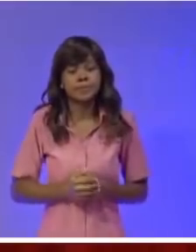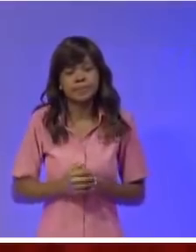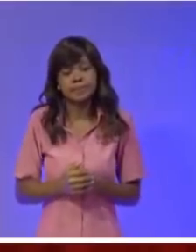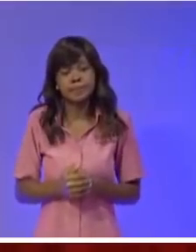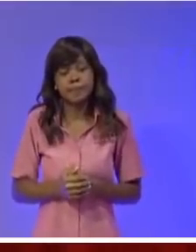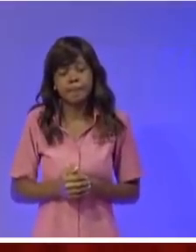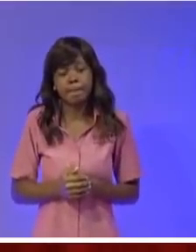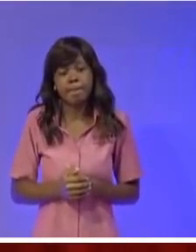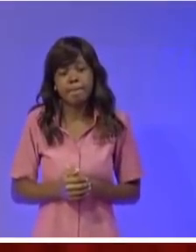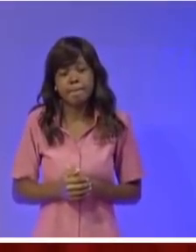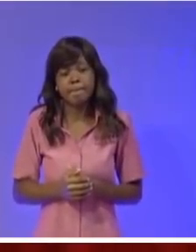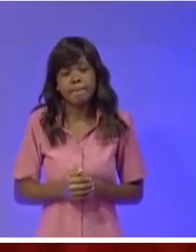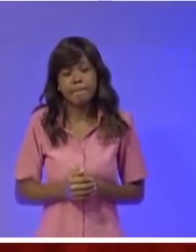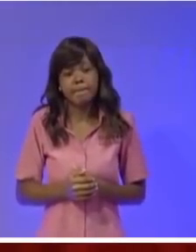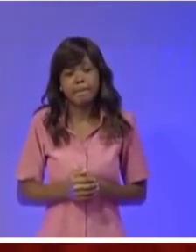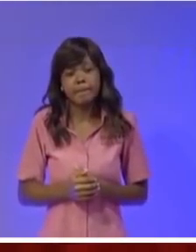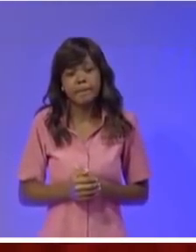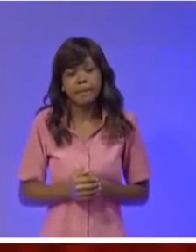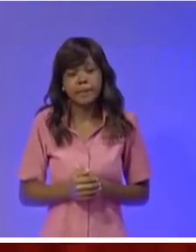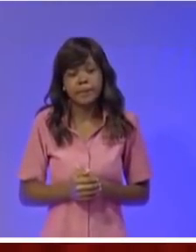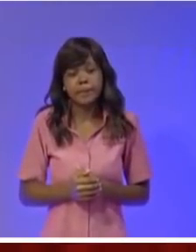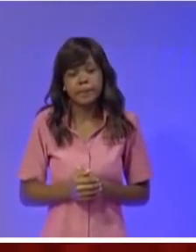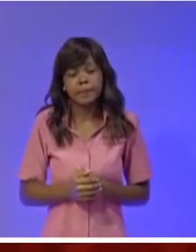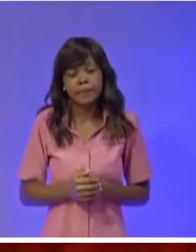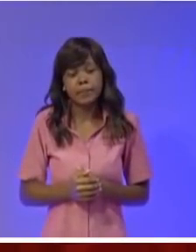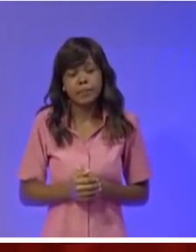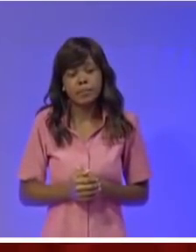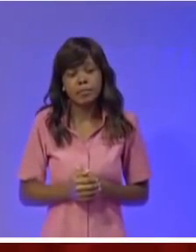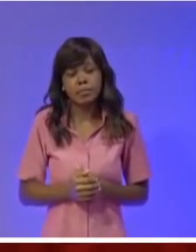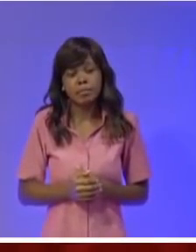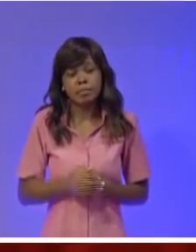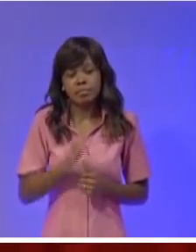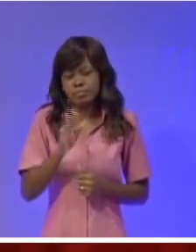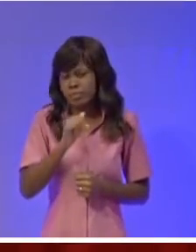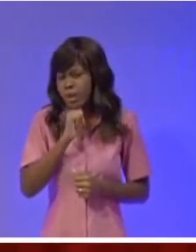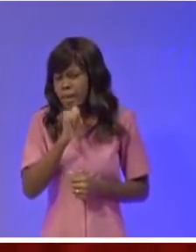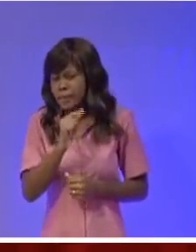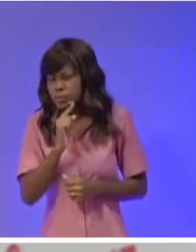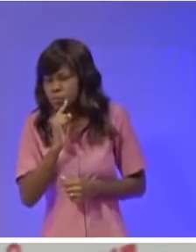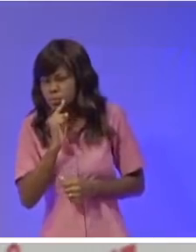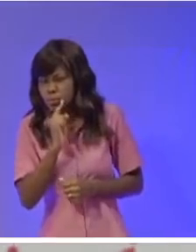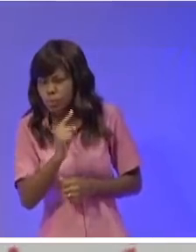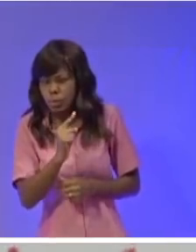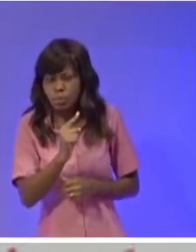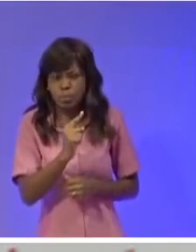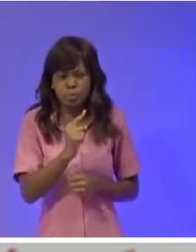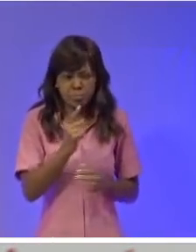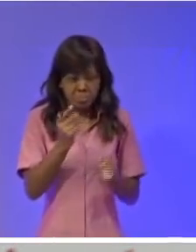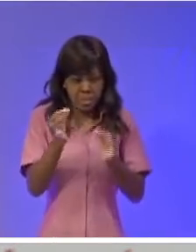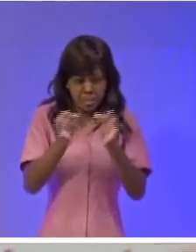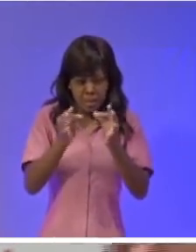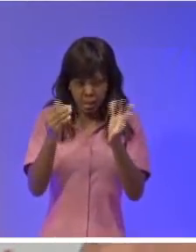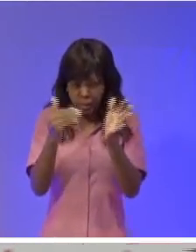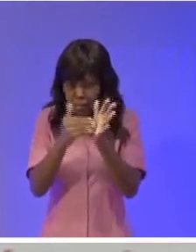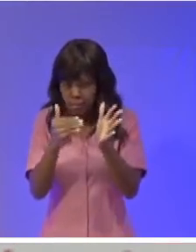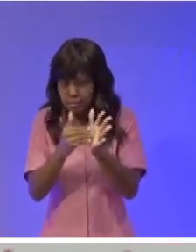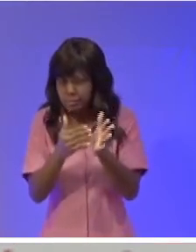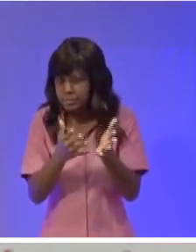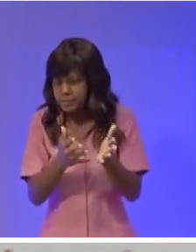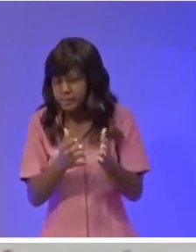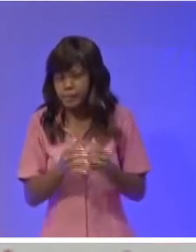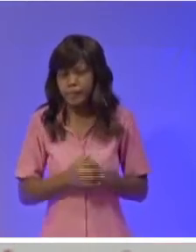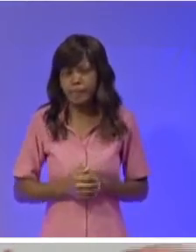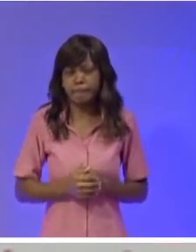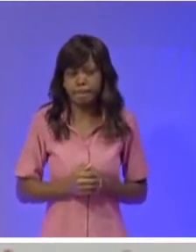Okay. Yeah, so I'm not sure. I'll go over the definition again to see if we can clarify it for you in a little more